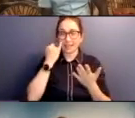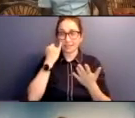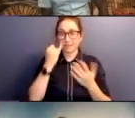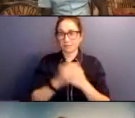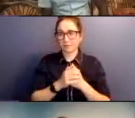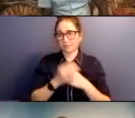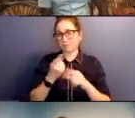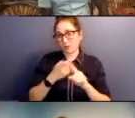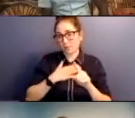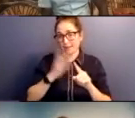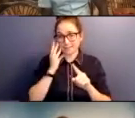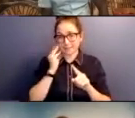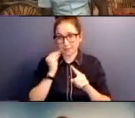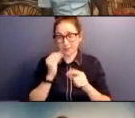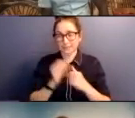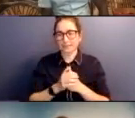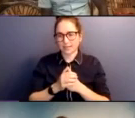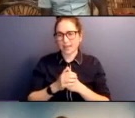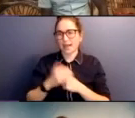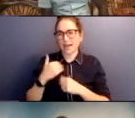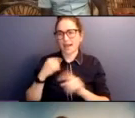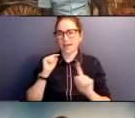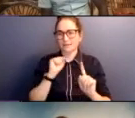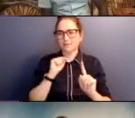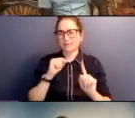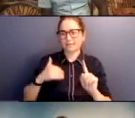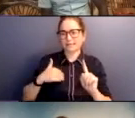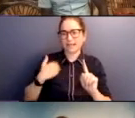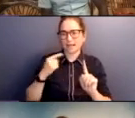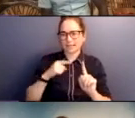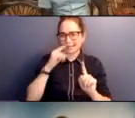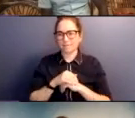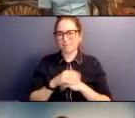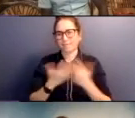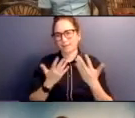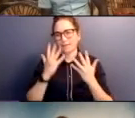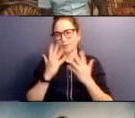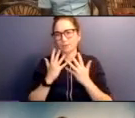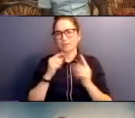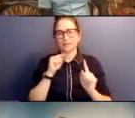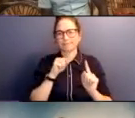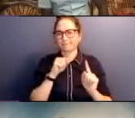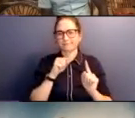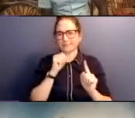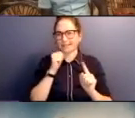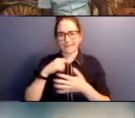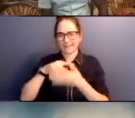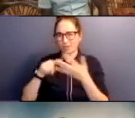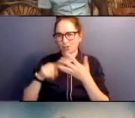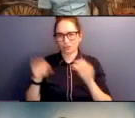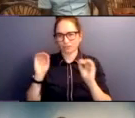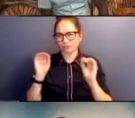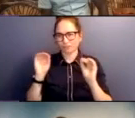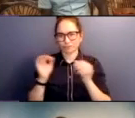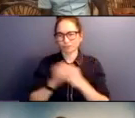from true experience, when I had a young kid, he did not have fingers. So,